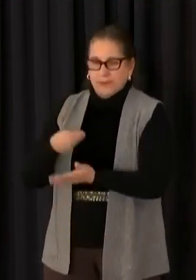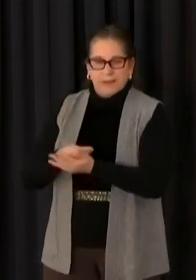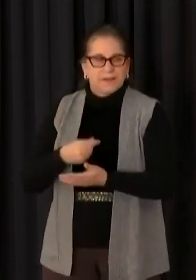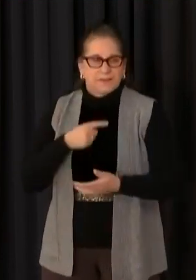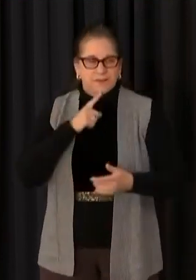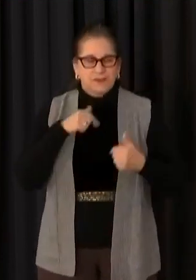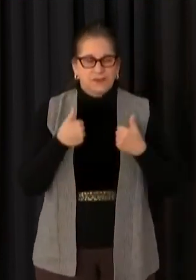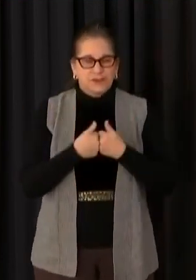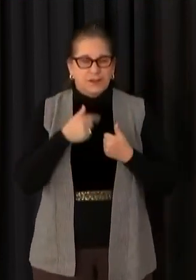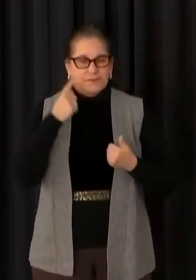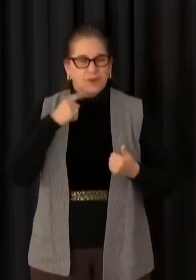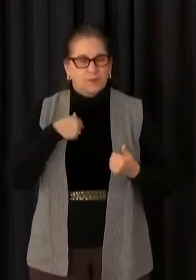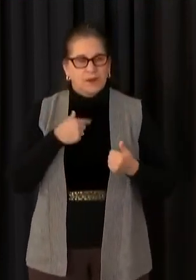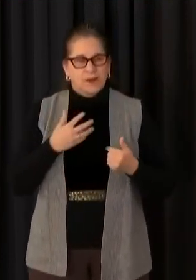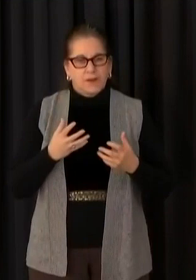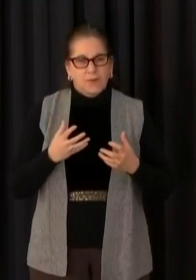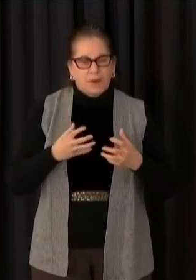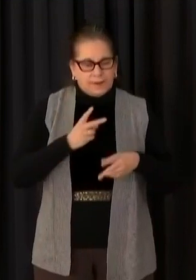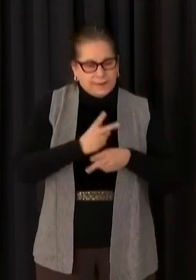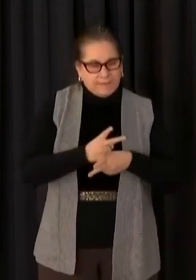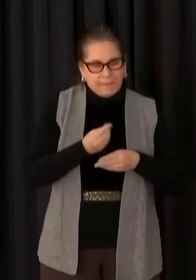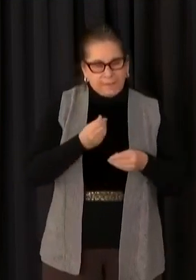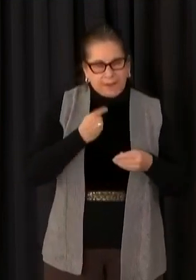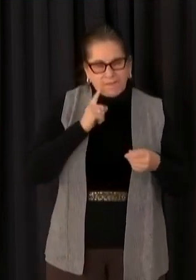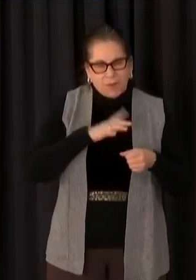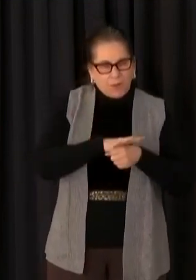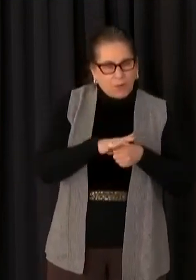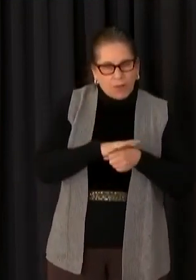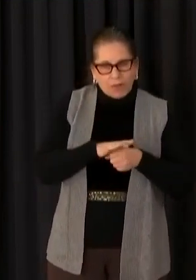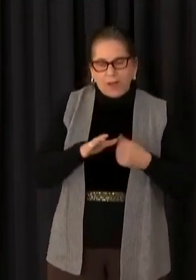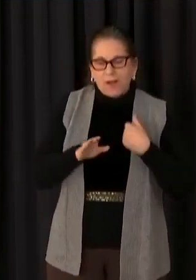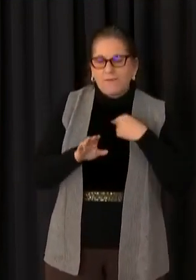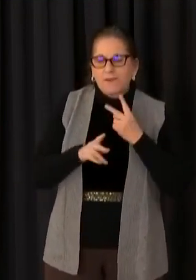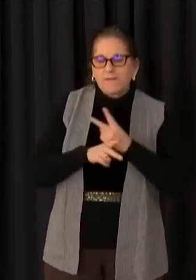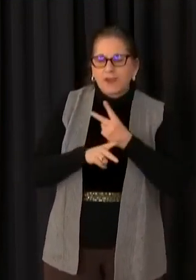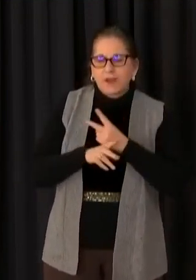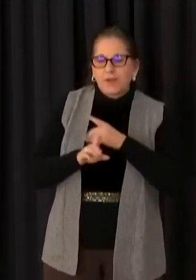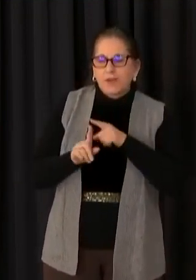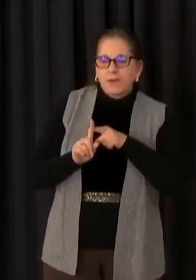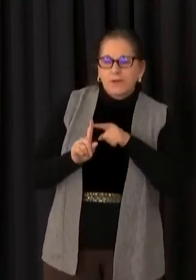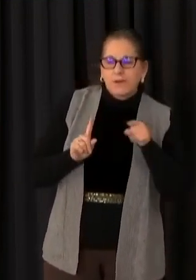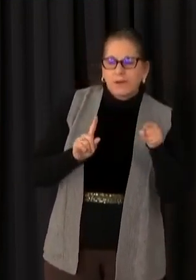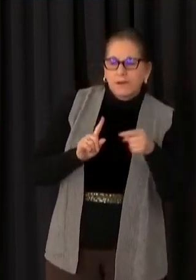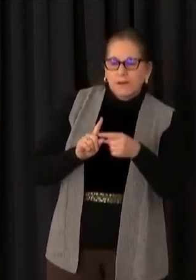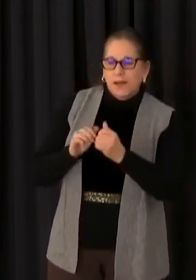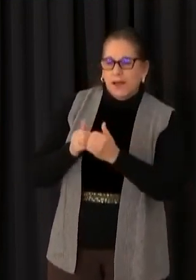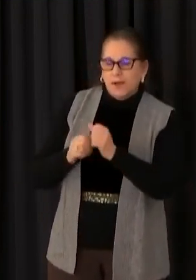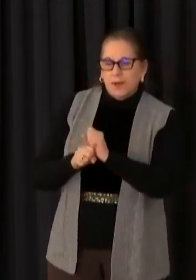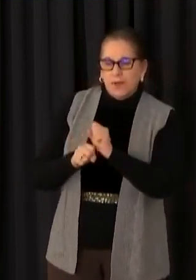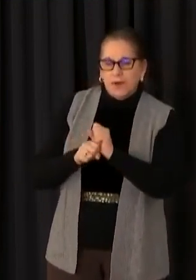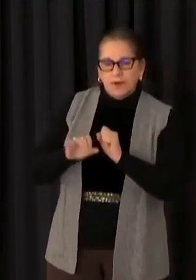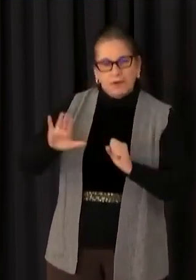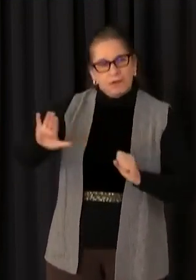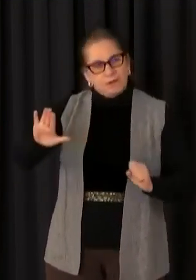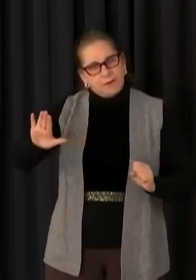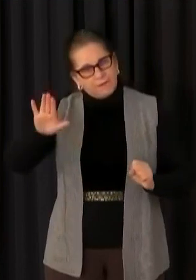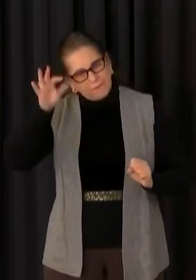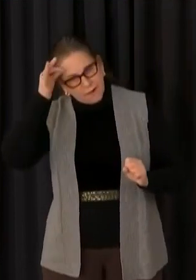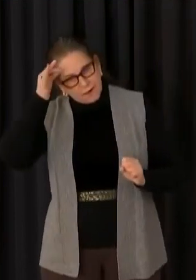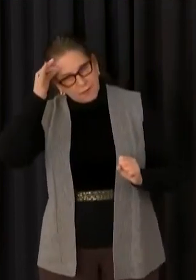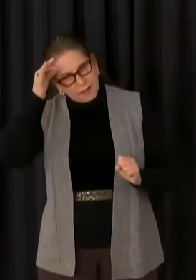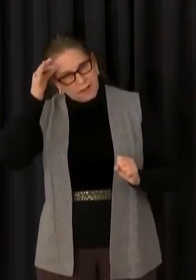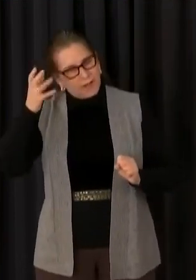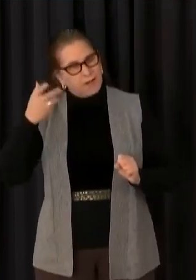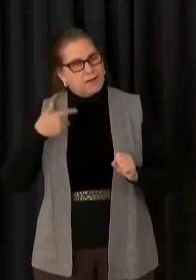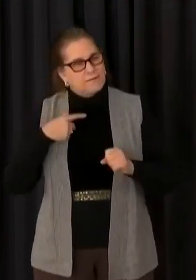a workaround where it seems that they are reporting some things into a federal system that we then have to go and comb through